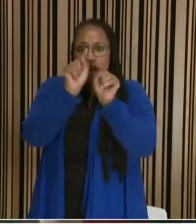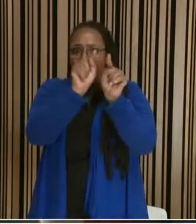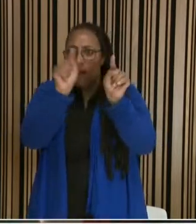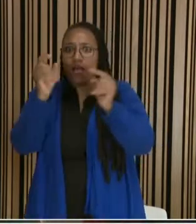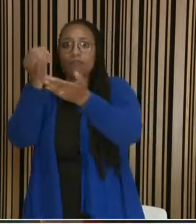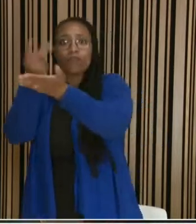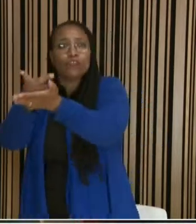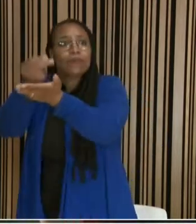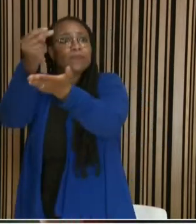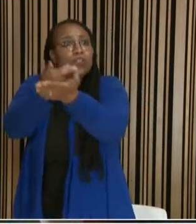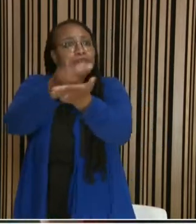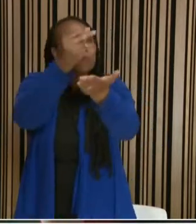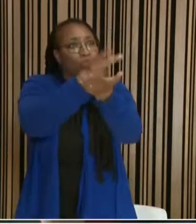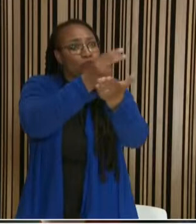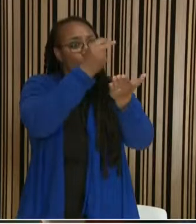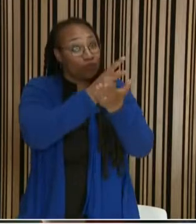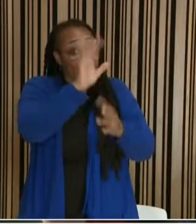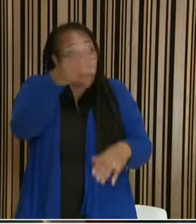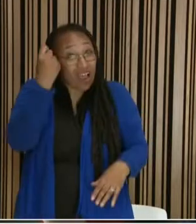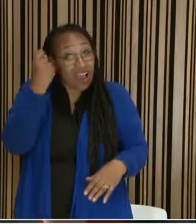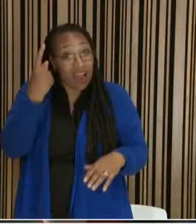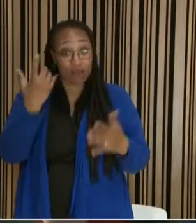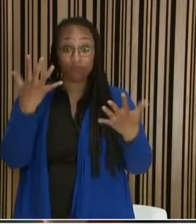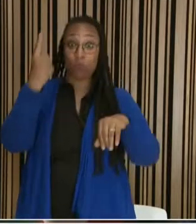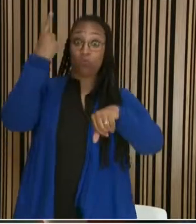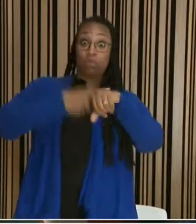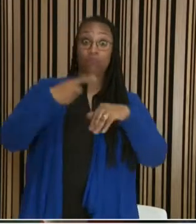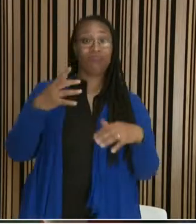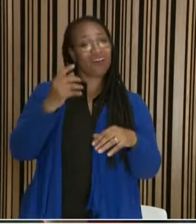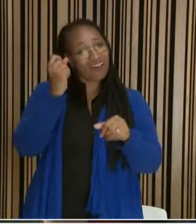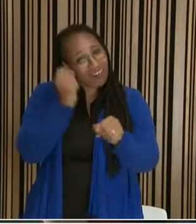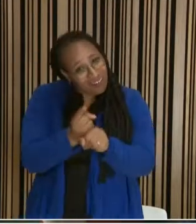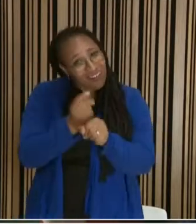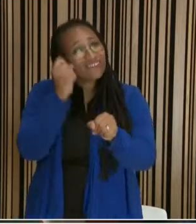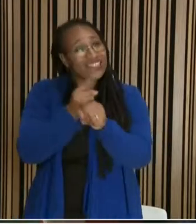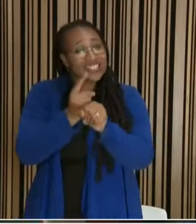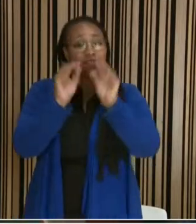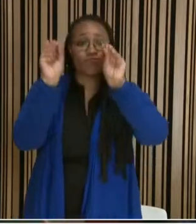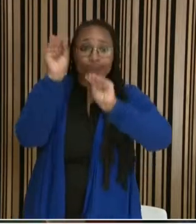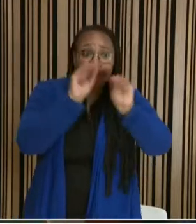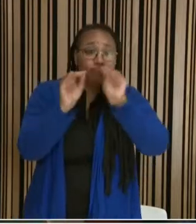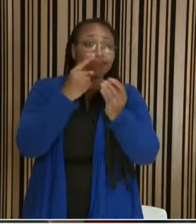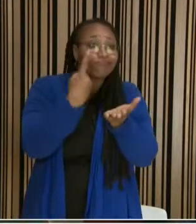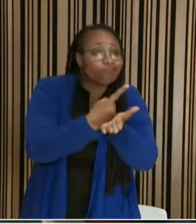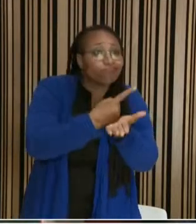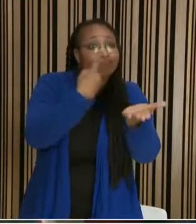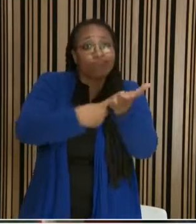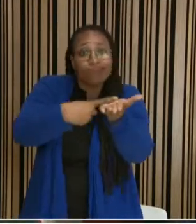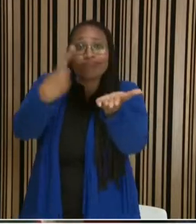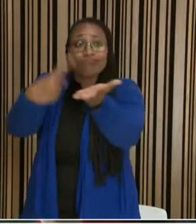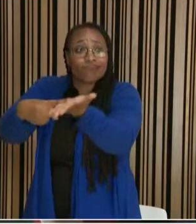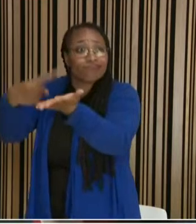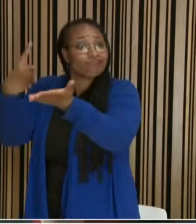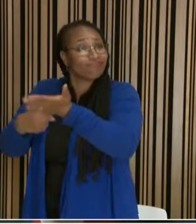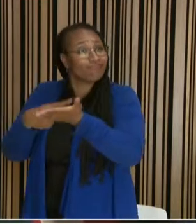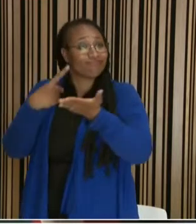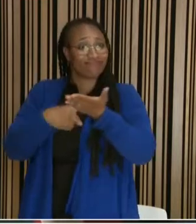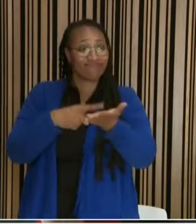changes. And the thing that I hope that you recognize from our